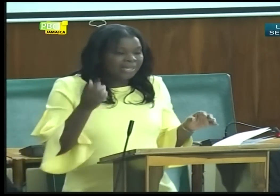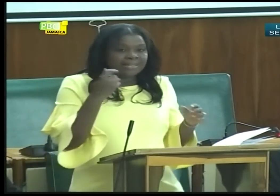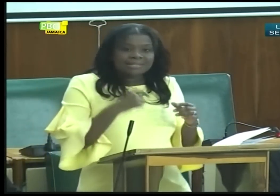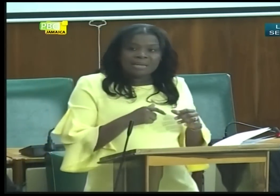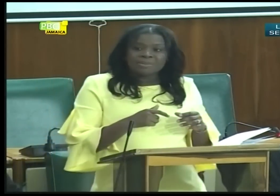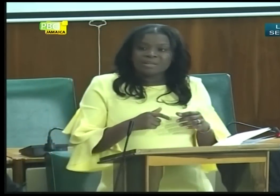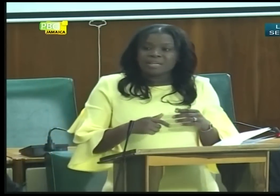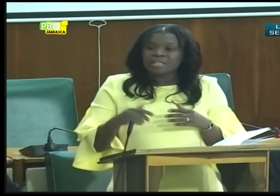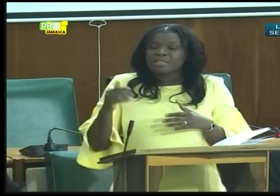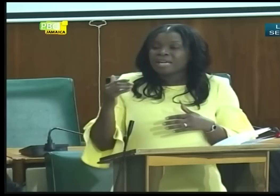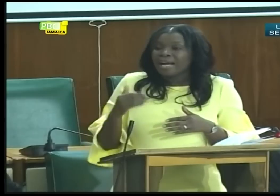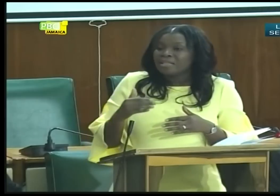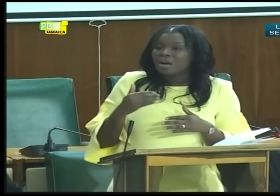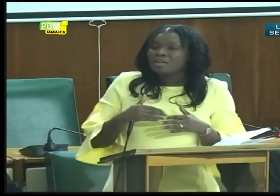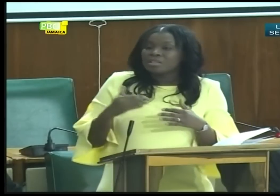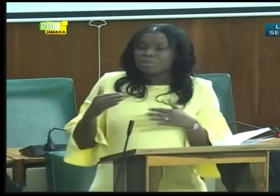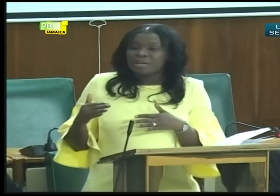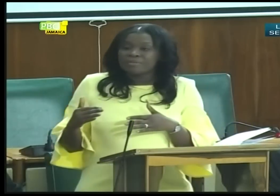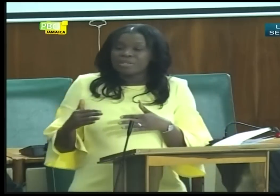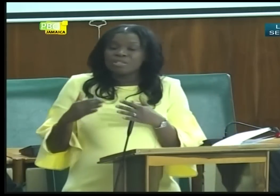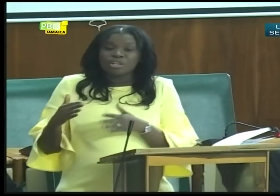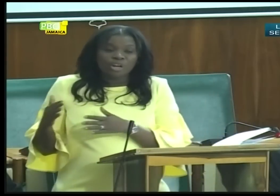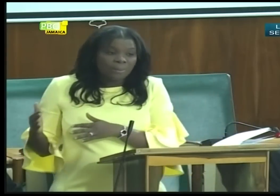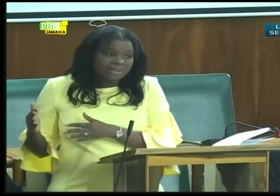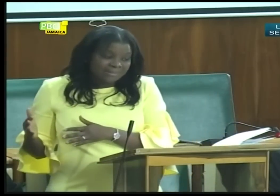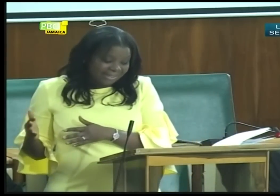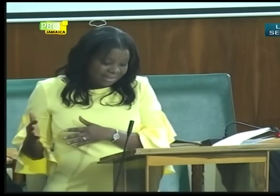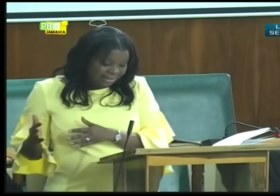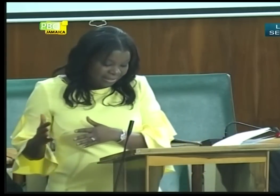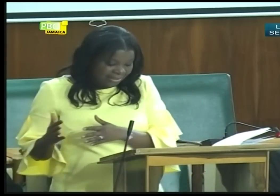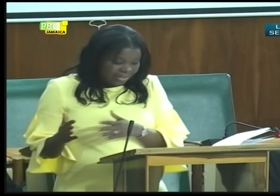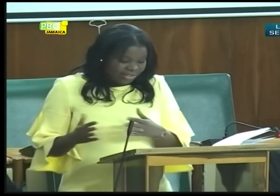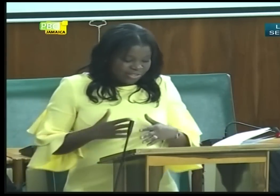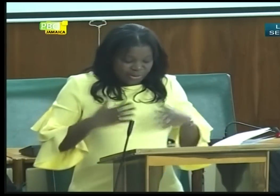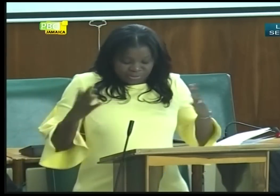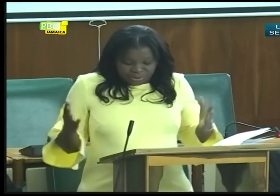we accept that a child under 12 is non-compos mentis.